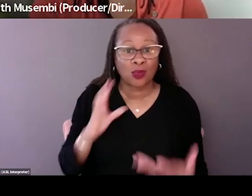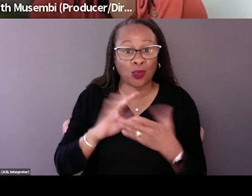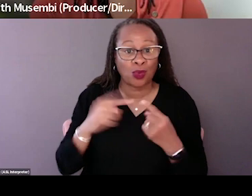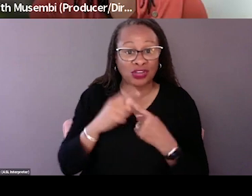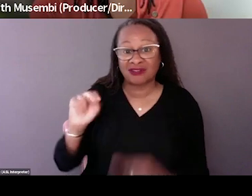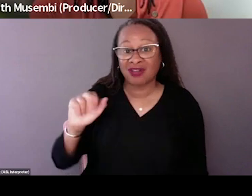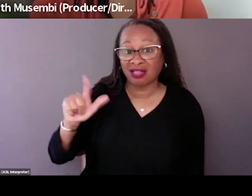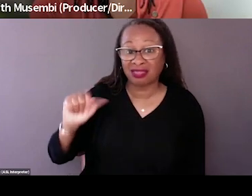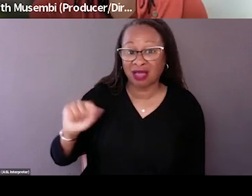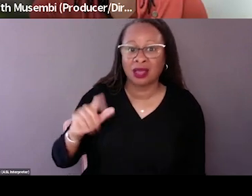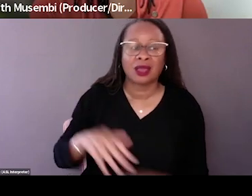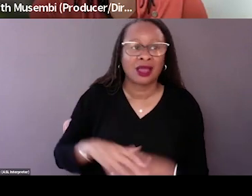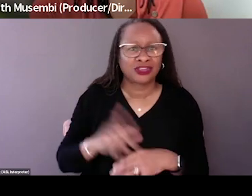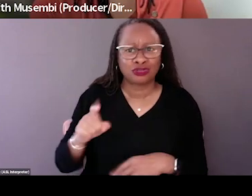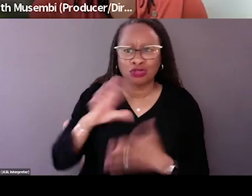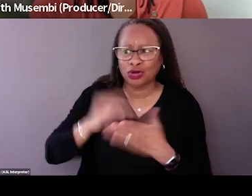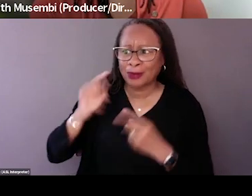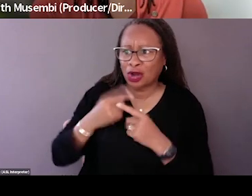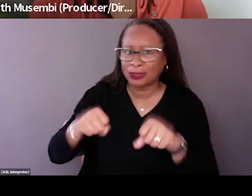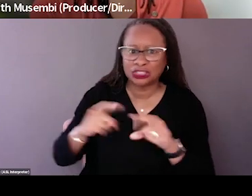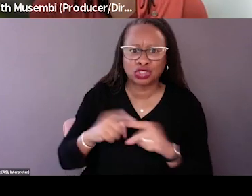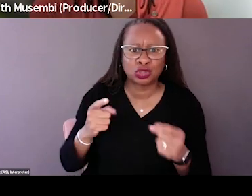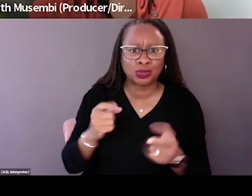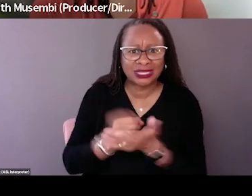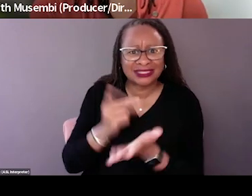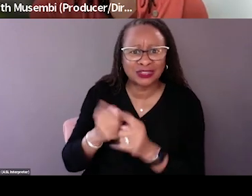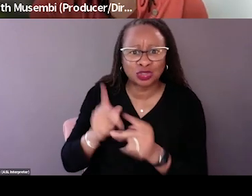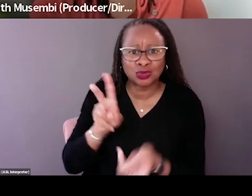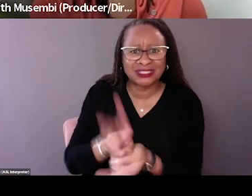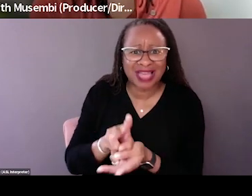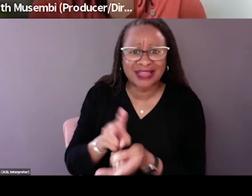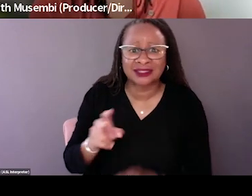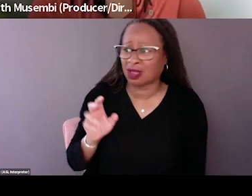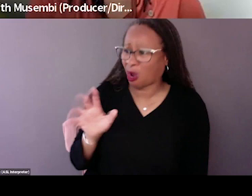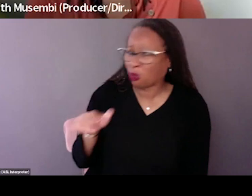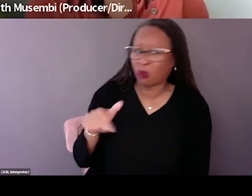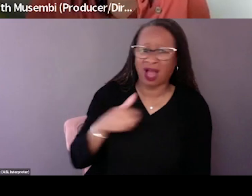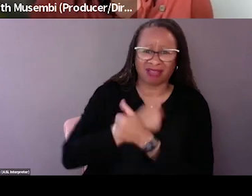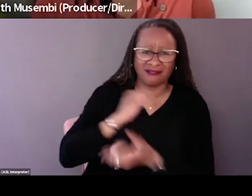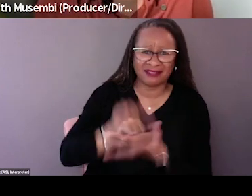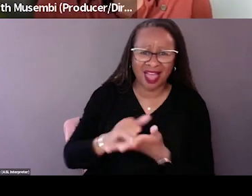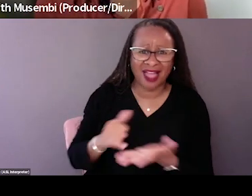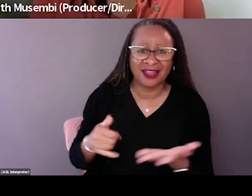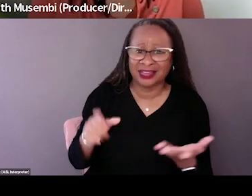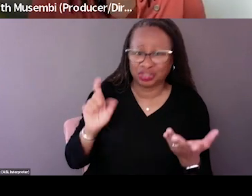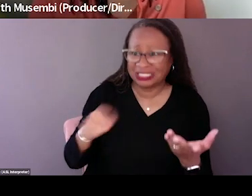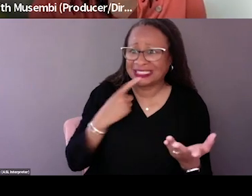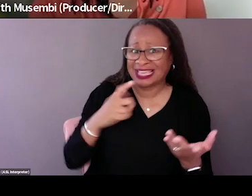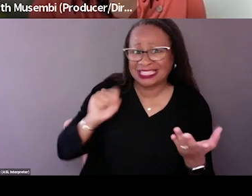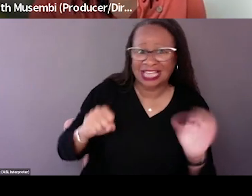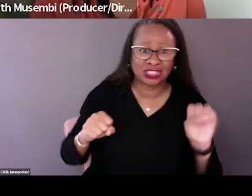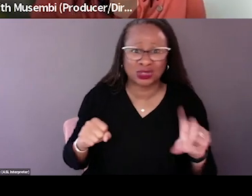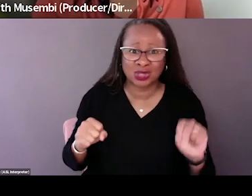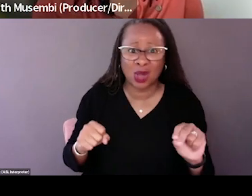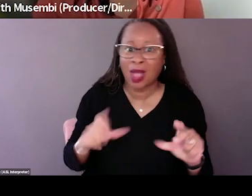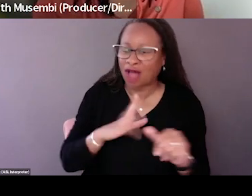consent to sex or not, you're like, oh my God, now I love them. Like, it's like, I'll never look at them the same.